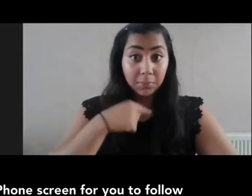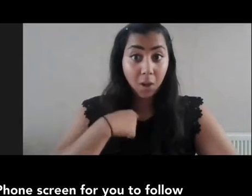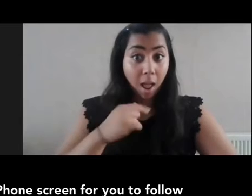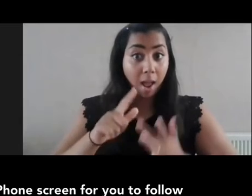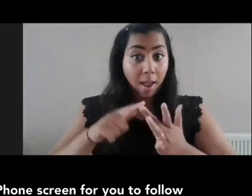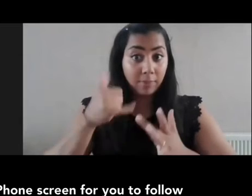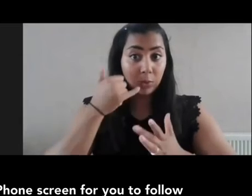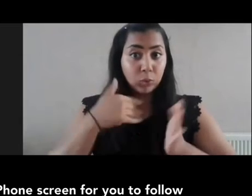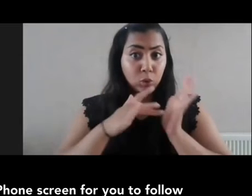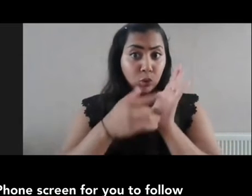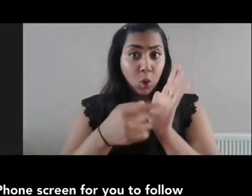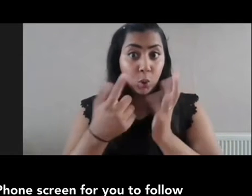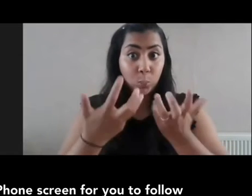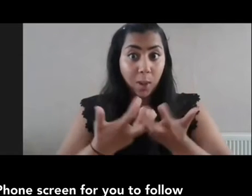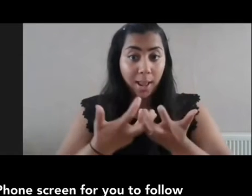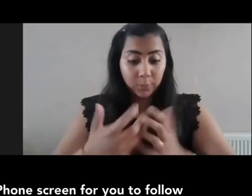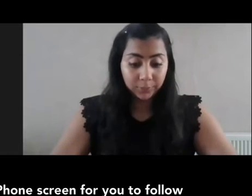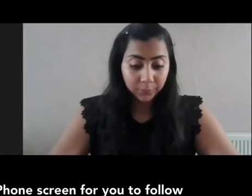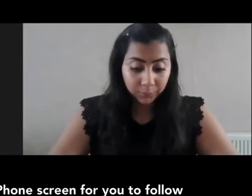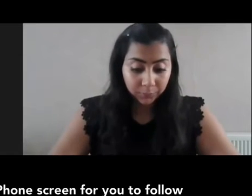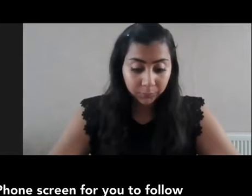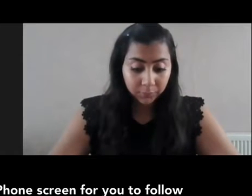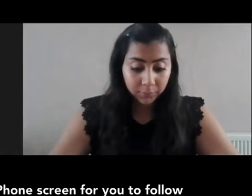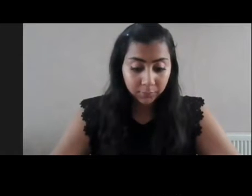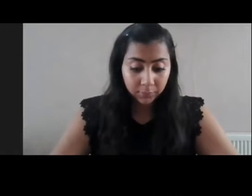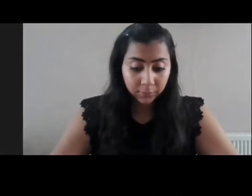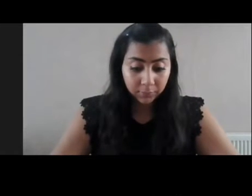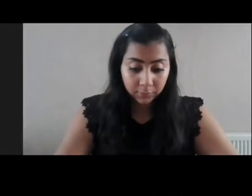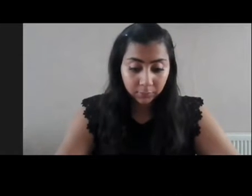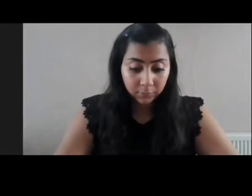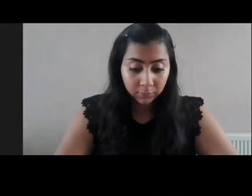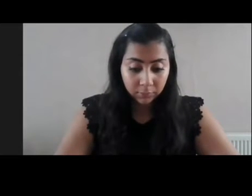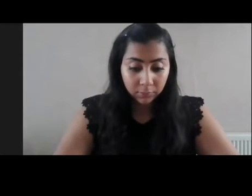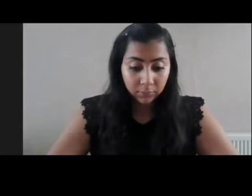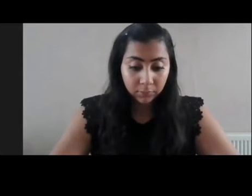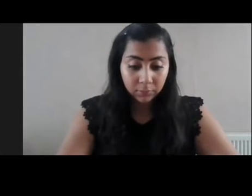Here, I will share my iPhone screen for you to follow.